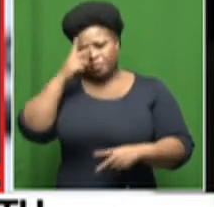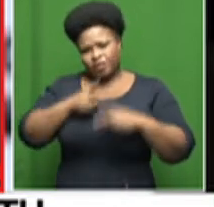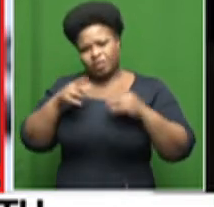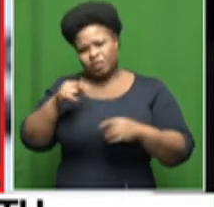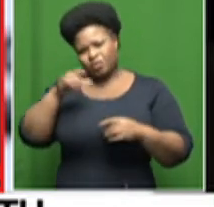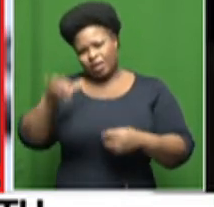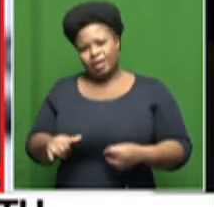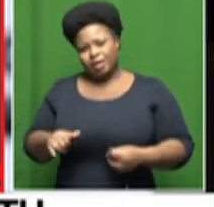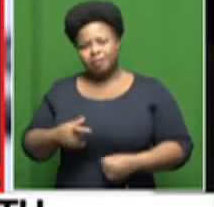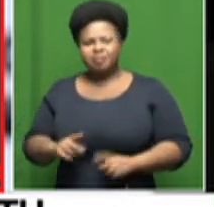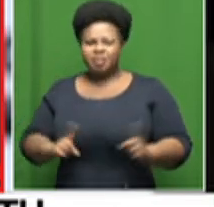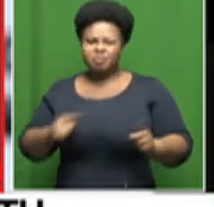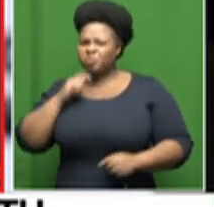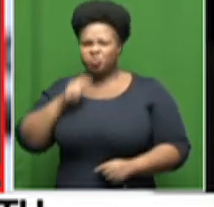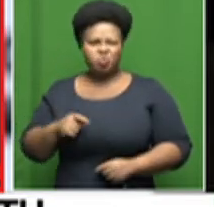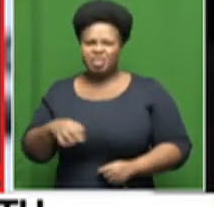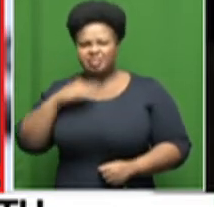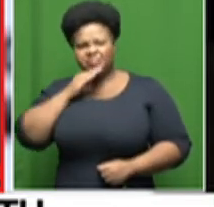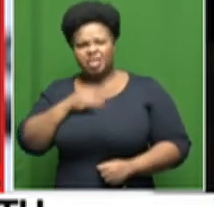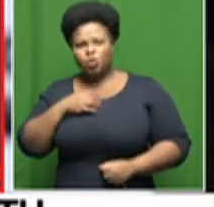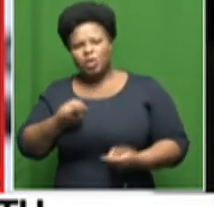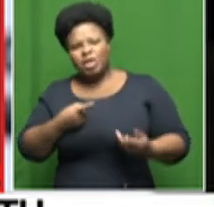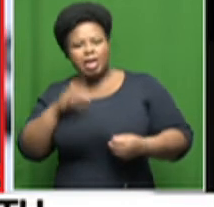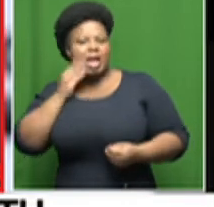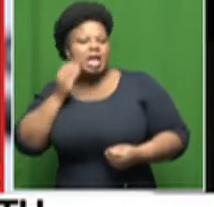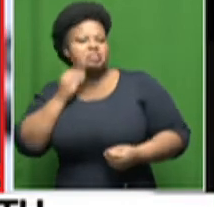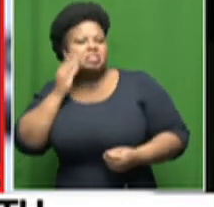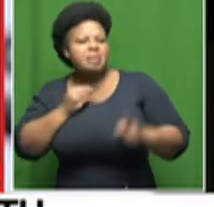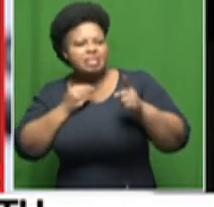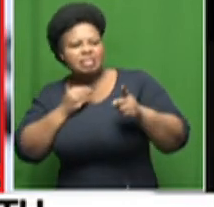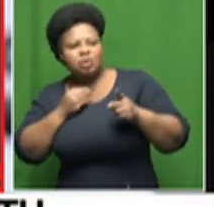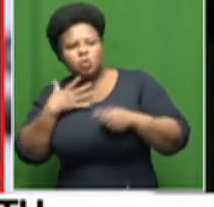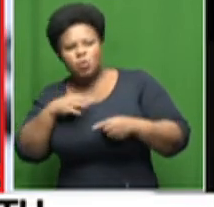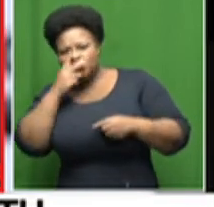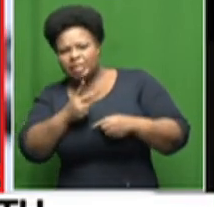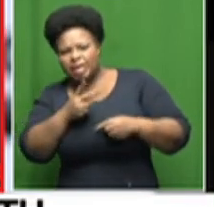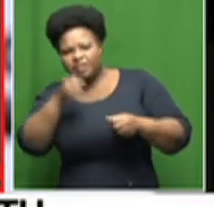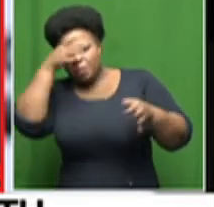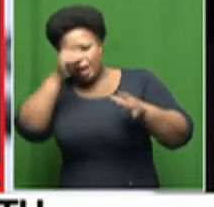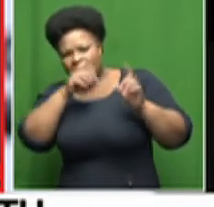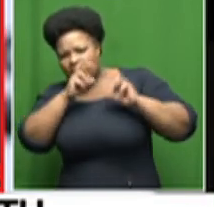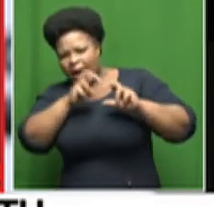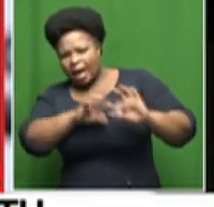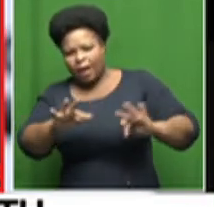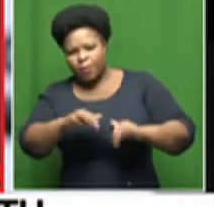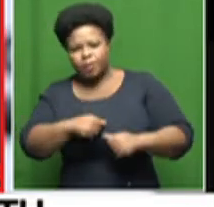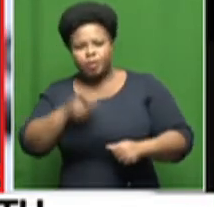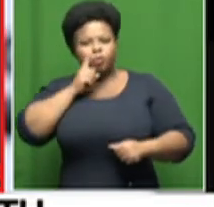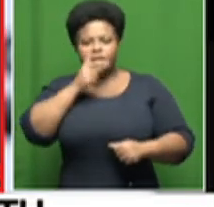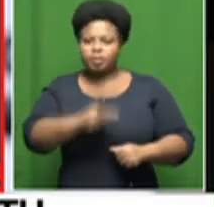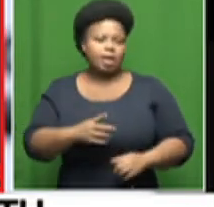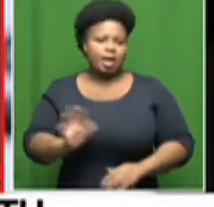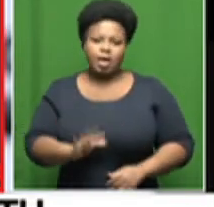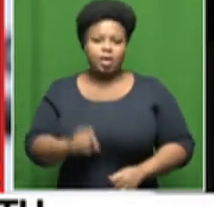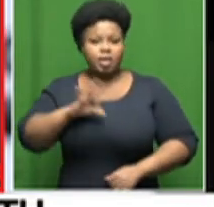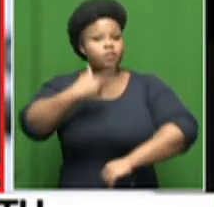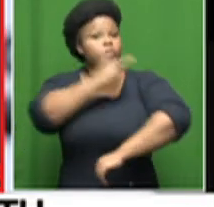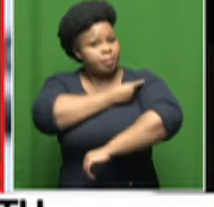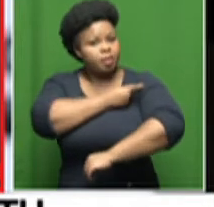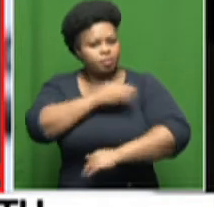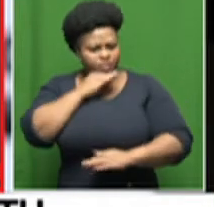into that. But it's certainly not being guinea pigs. Once you get a vaccine, you are vaccinated. It's not like we're trying, it's not a trial and error. Once you get